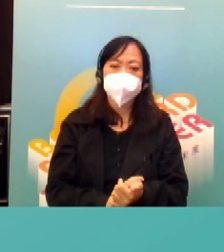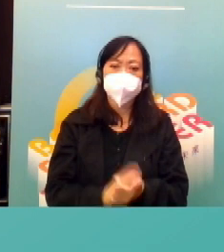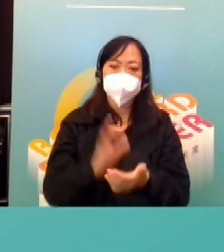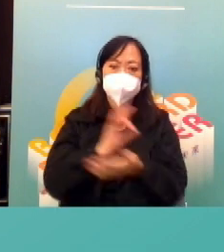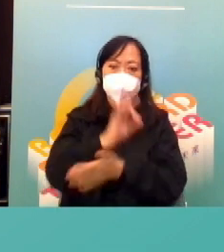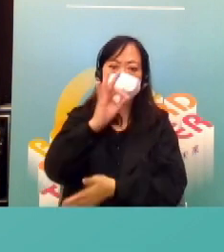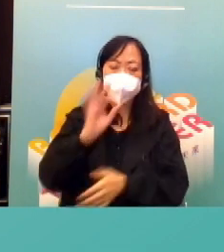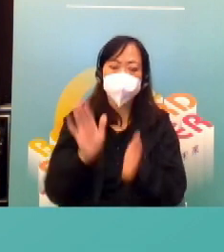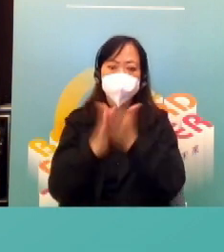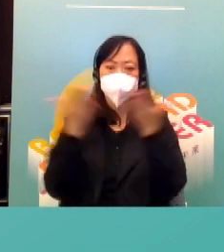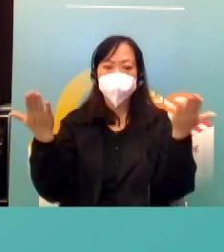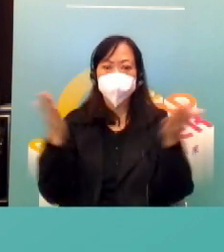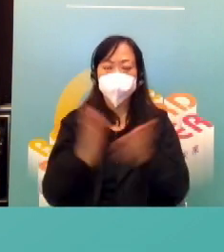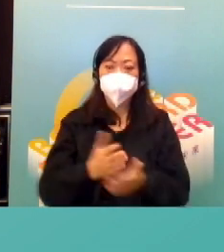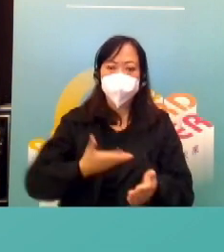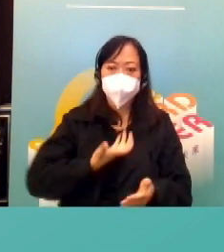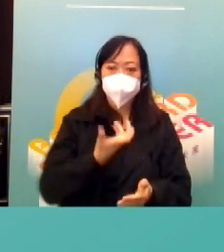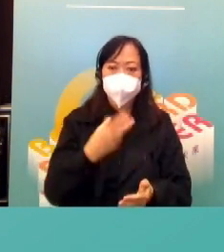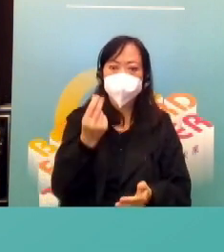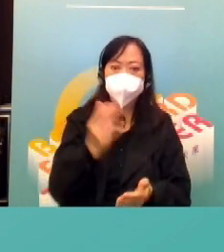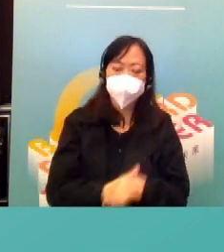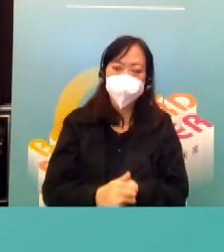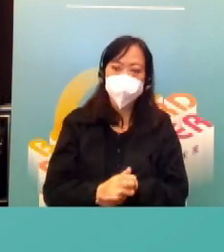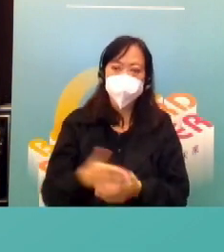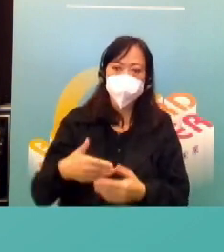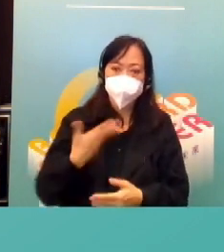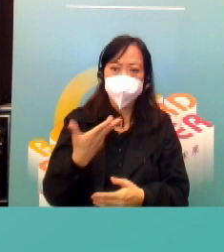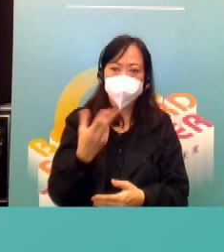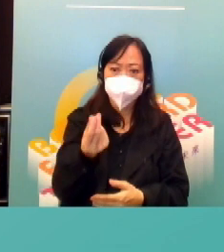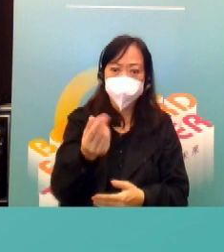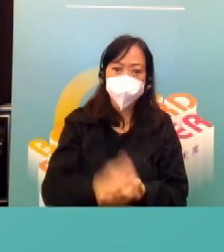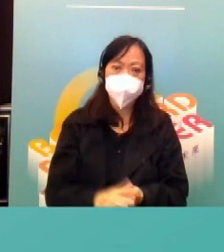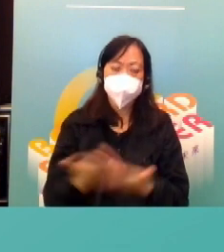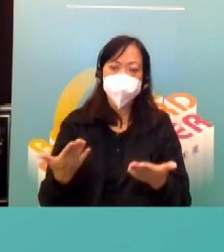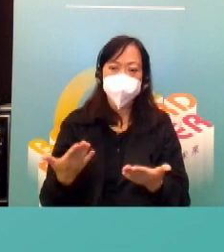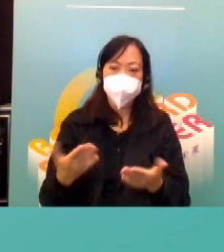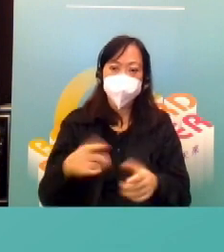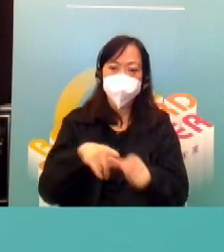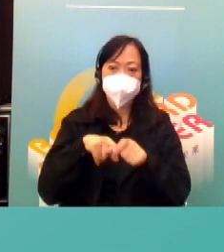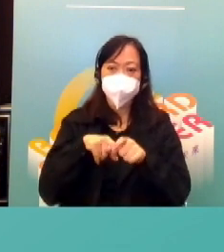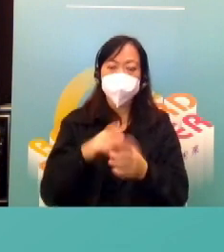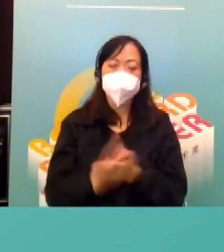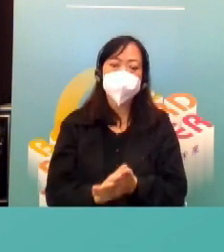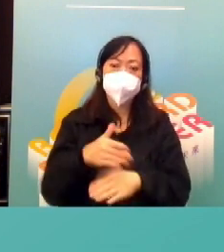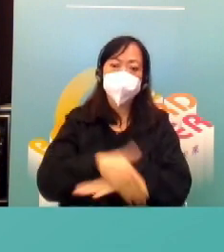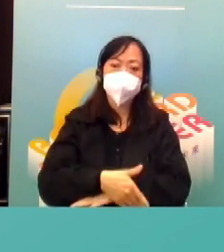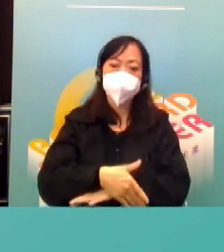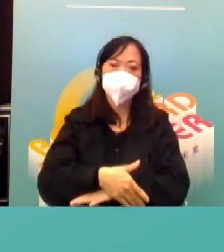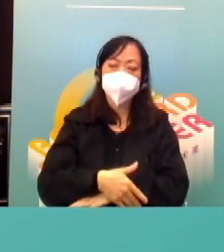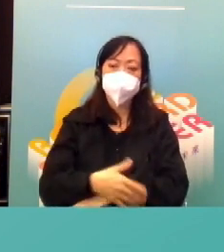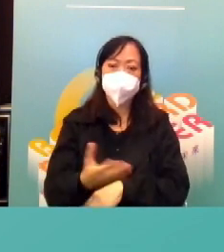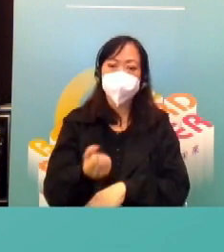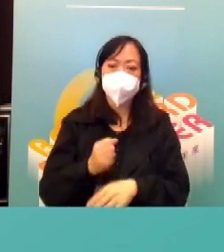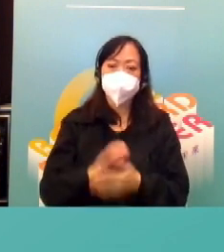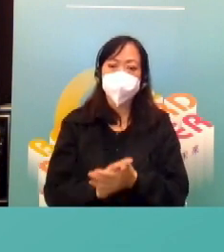gap that exists because the income comes later and you need to be investing ahead of time. And so to solve this,